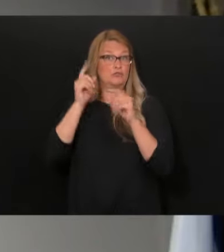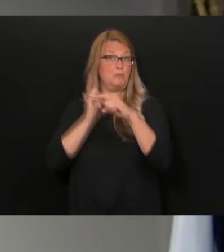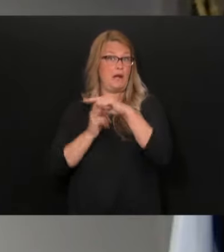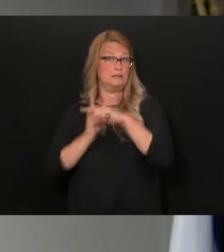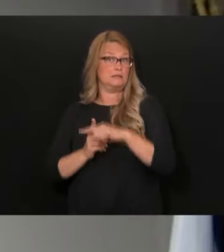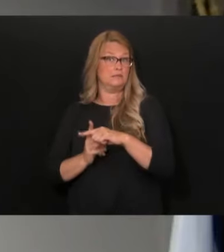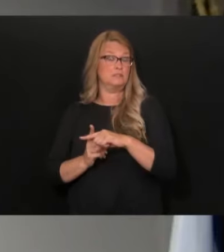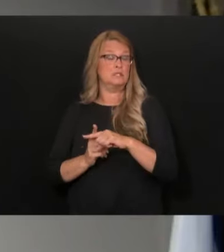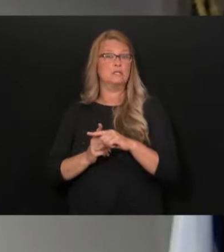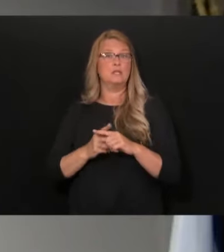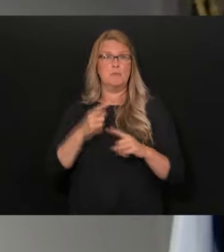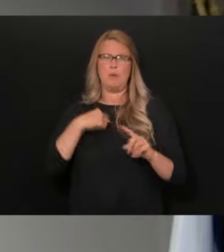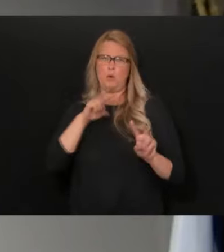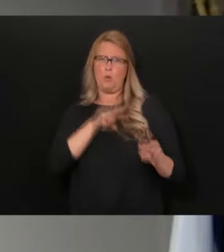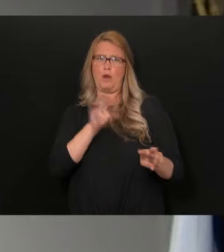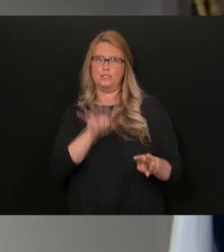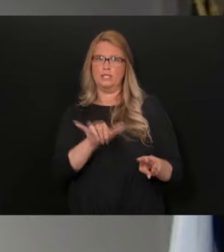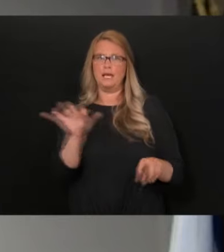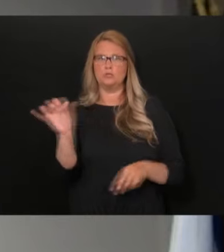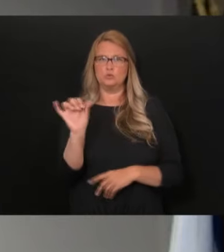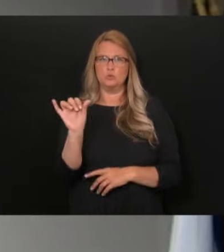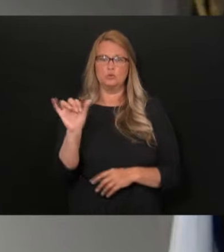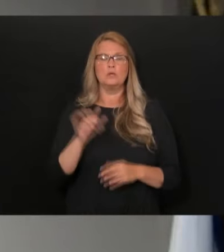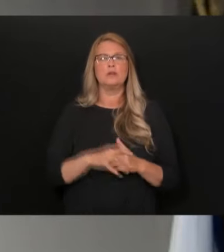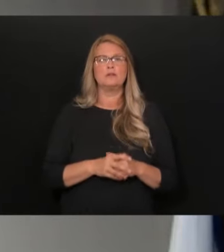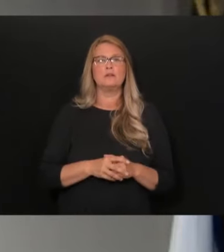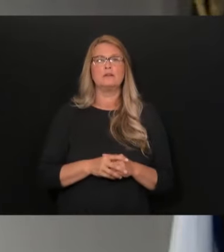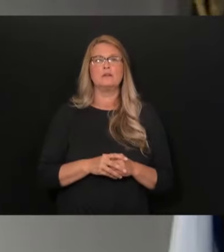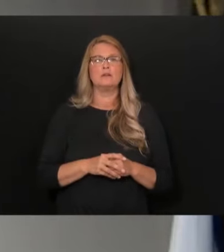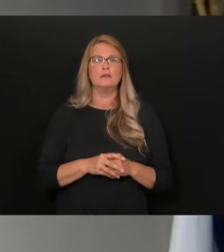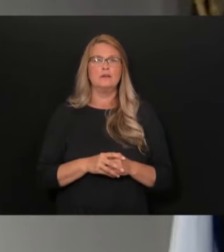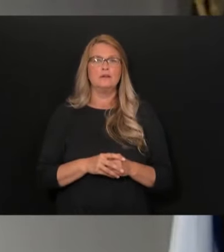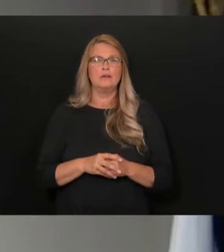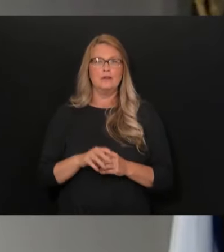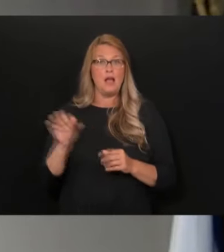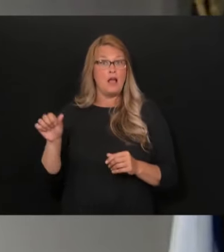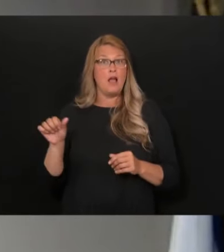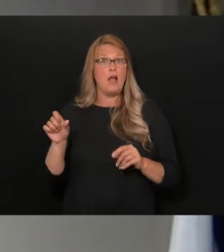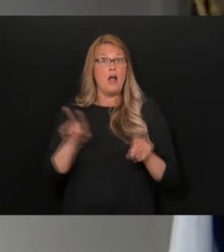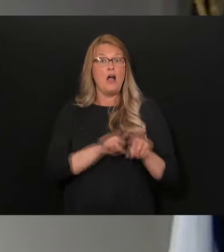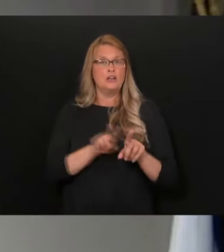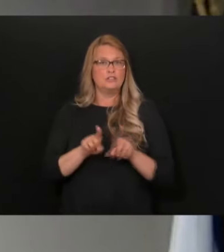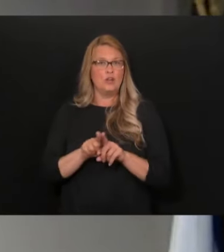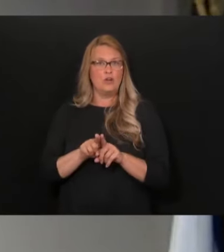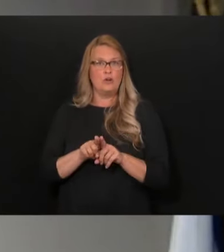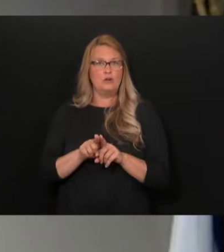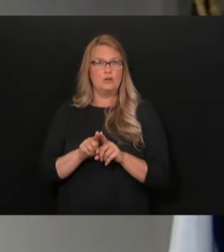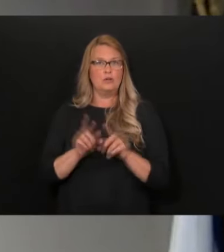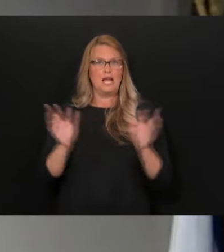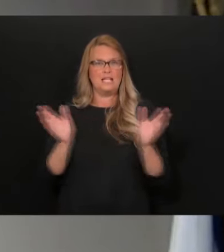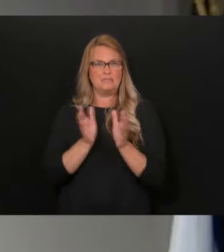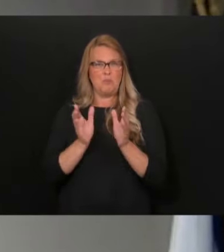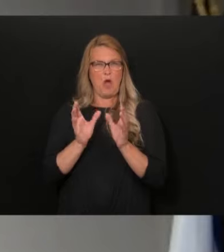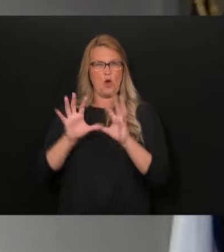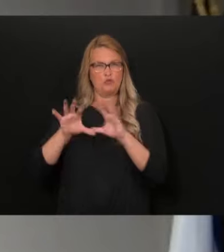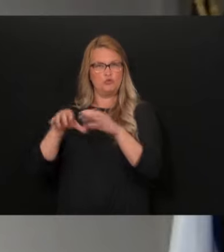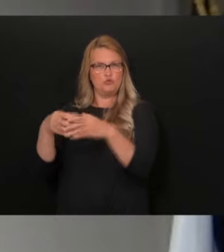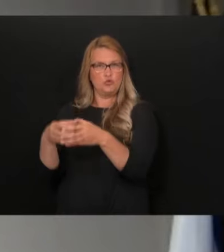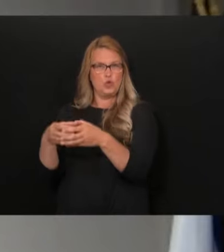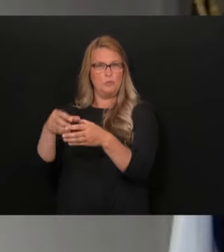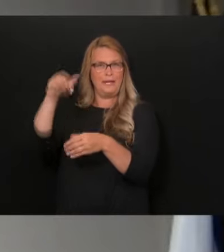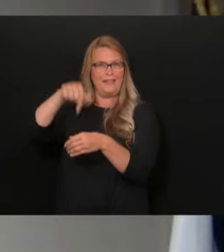the facility, but we are watching that as well. And then there are also another small cluster within the